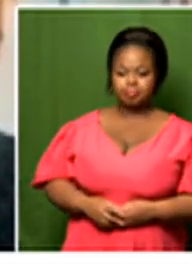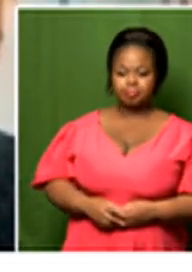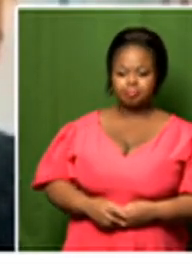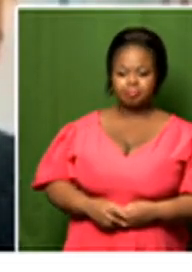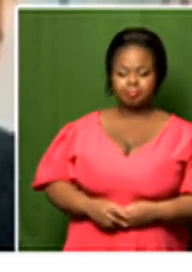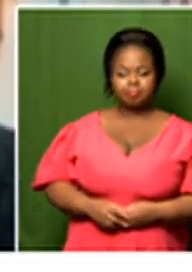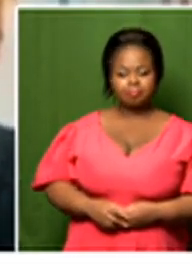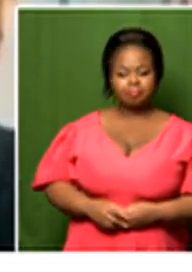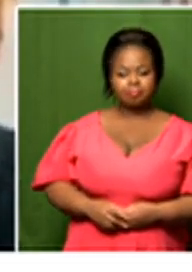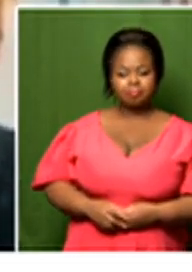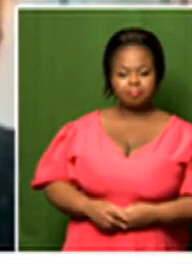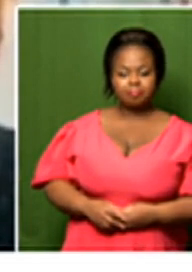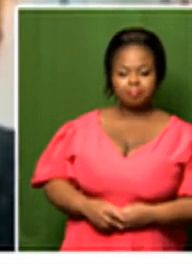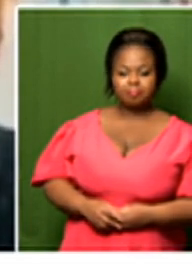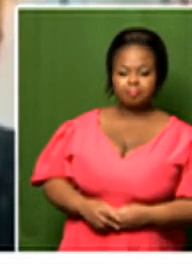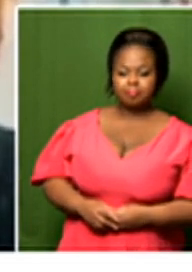know,